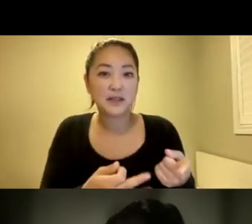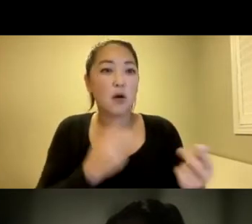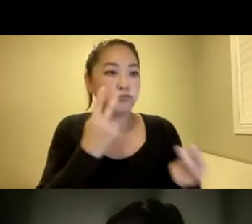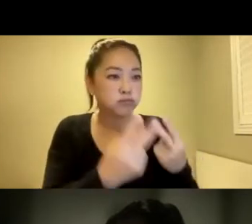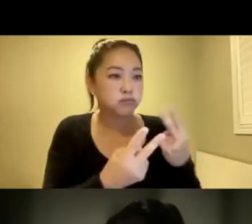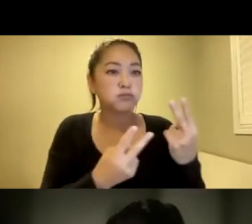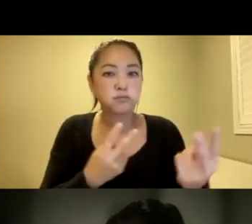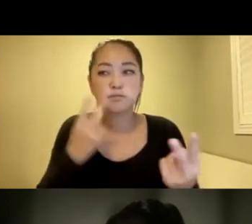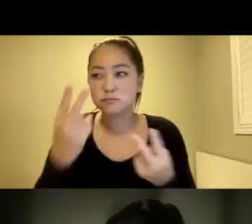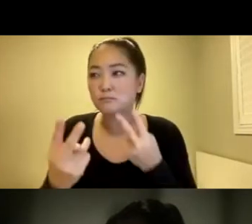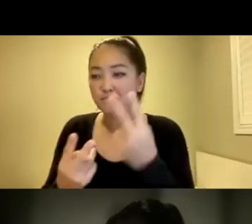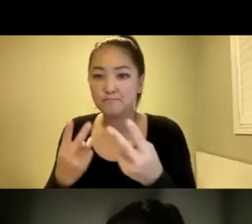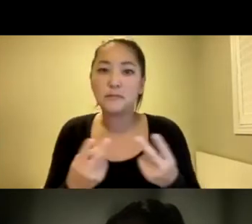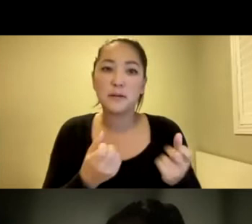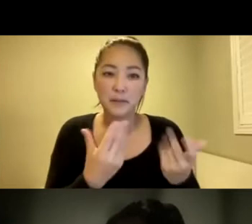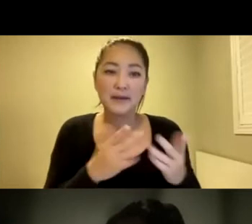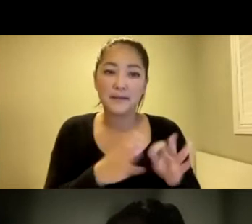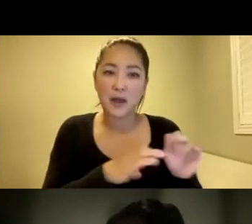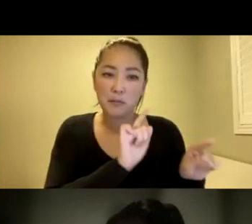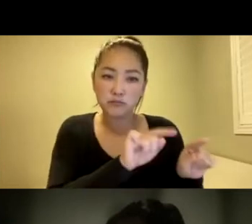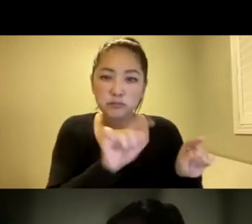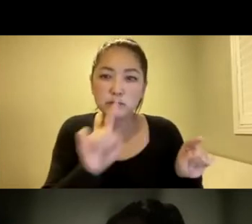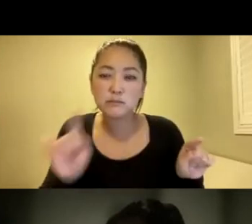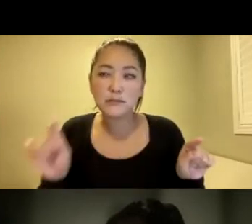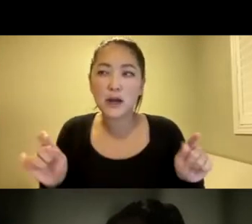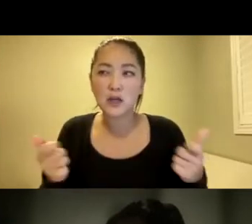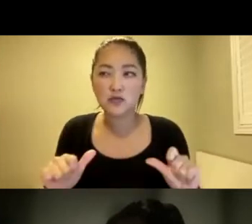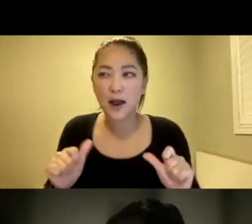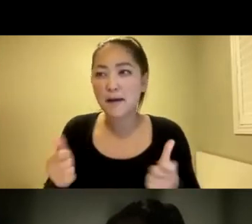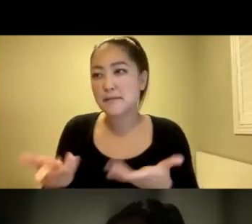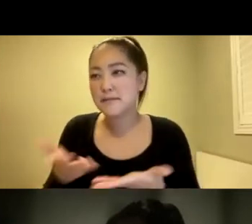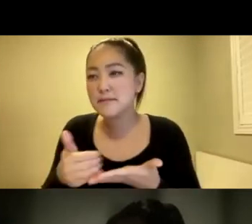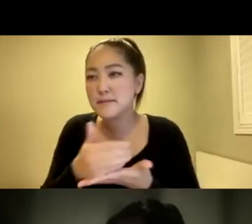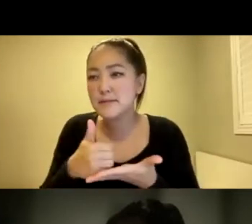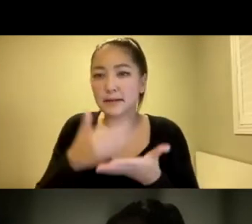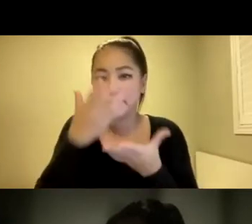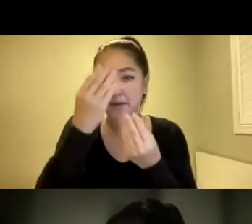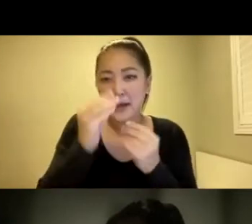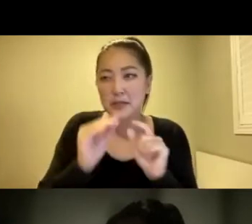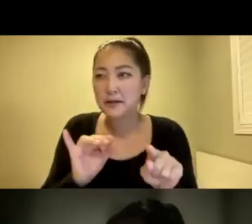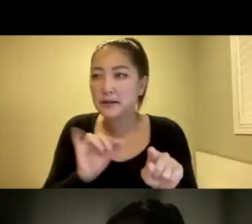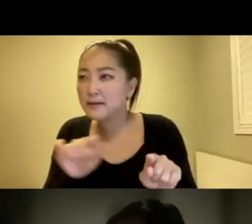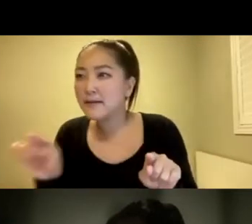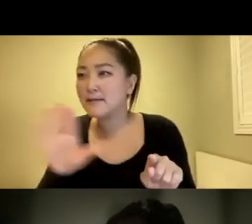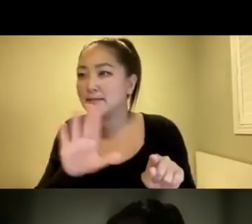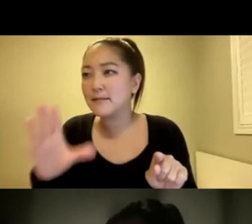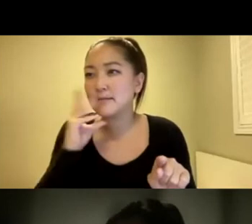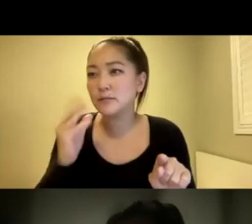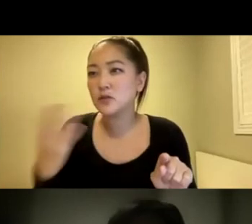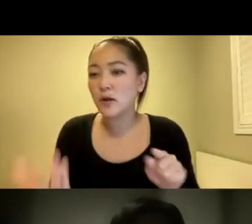families and tried to gain real experience when we were writing the scripts. Like you say, it's really important to